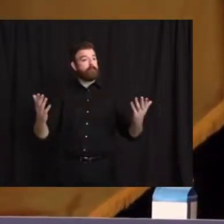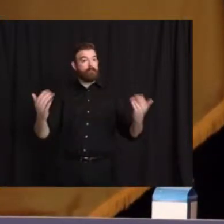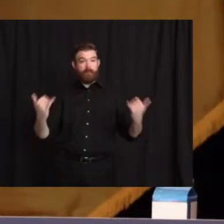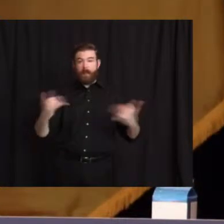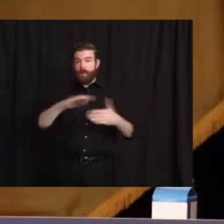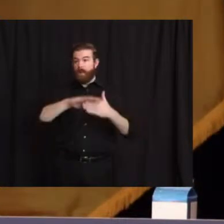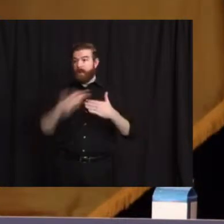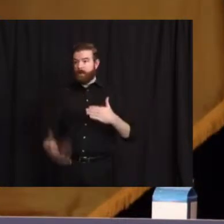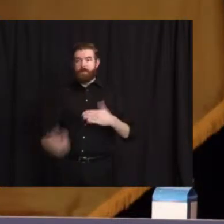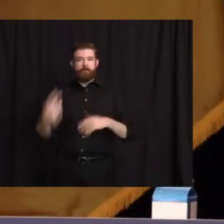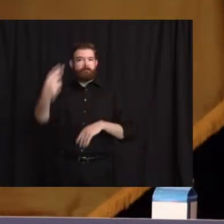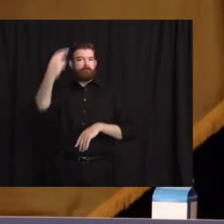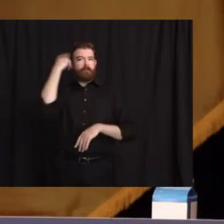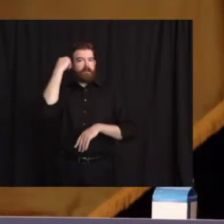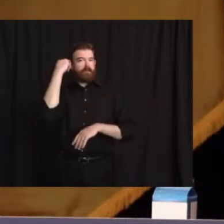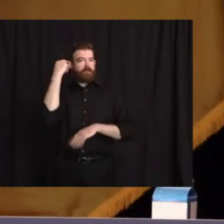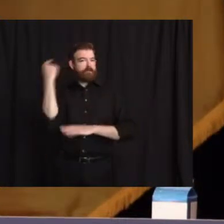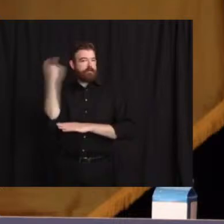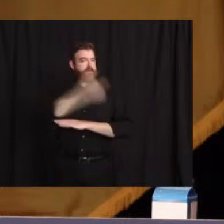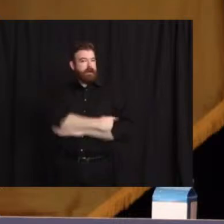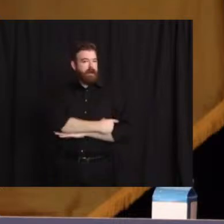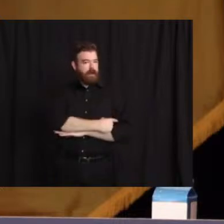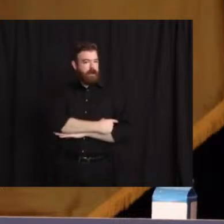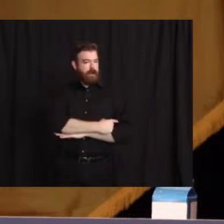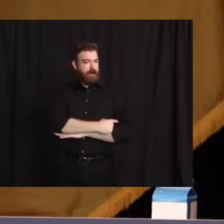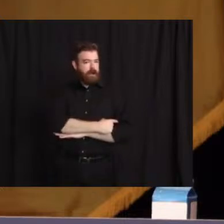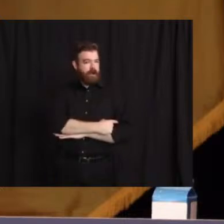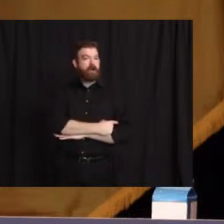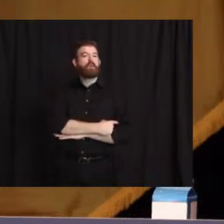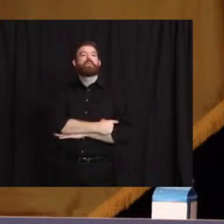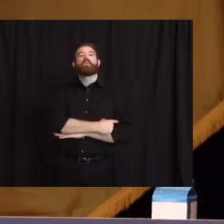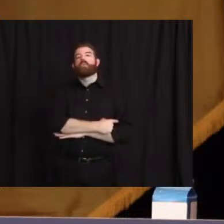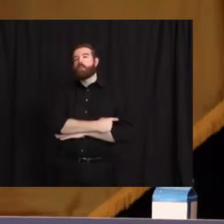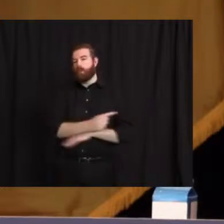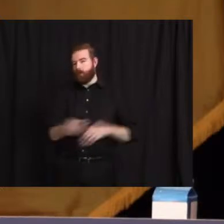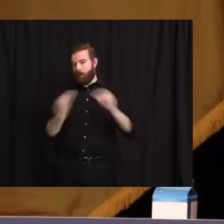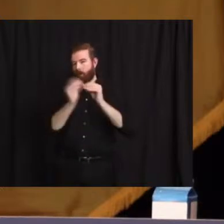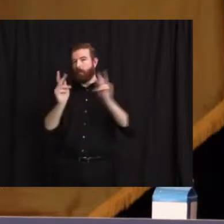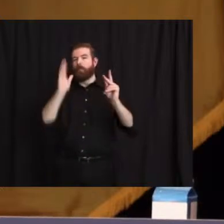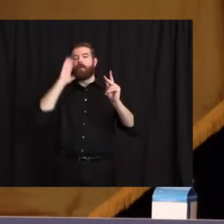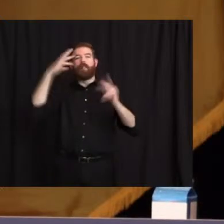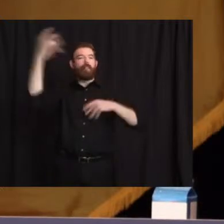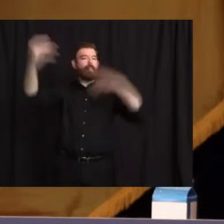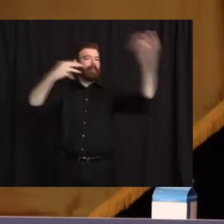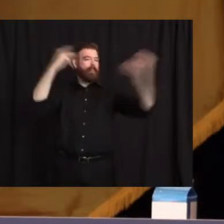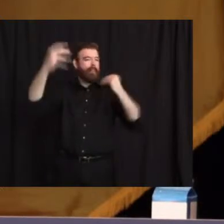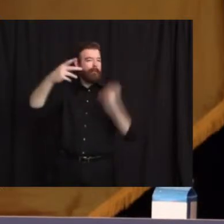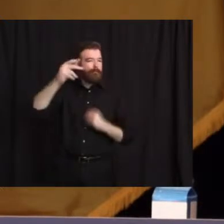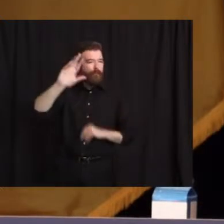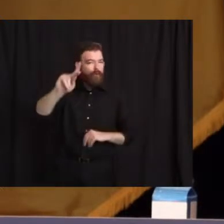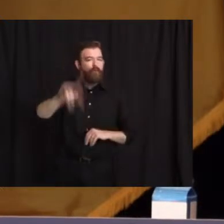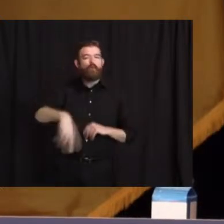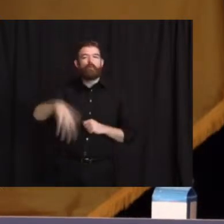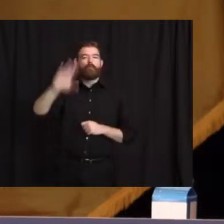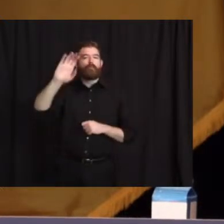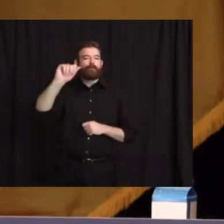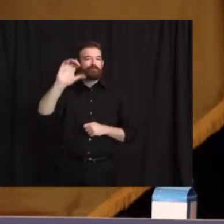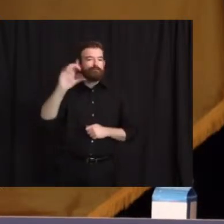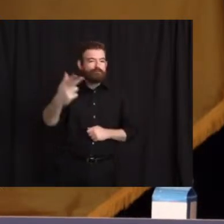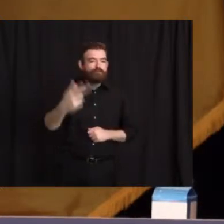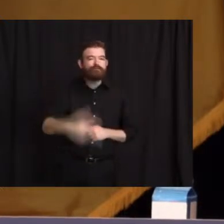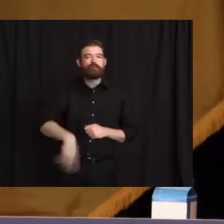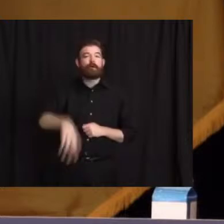weekend, we expect more residents to be out in our parks, visiting beaches, and having backyard